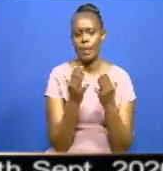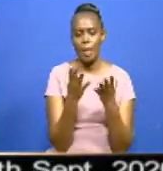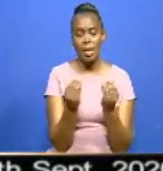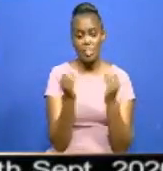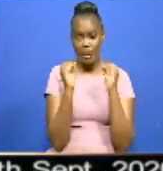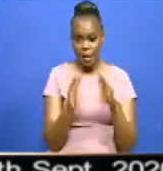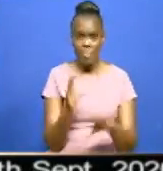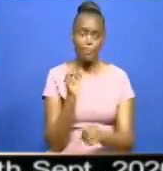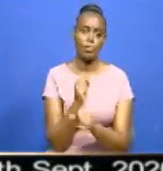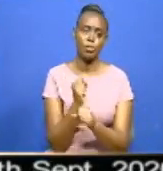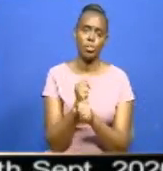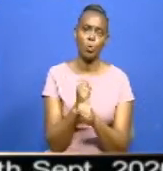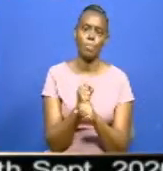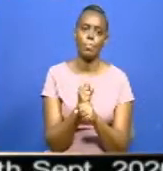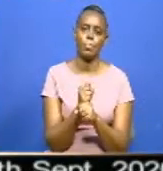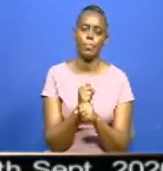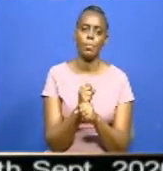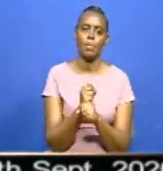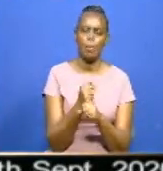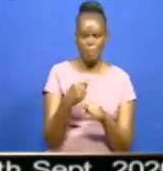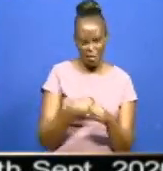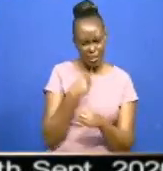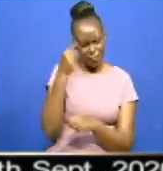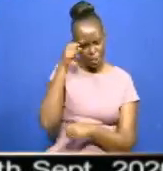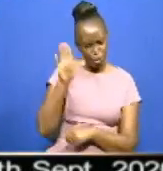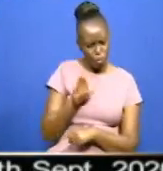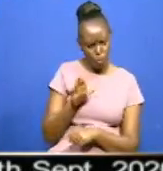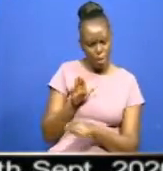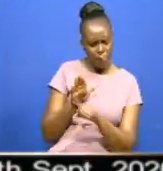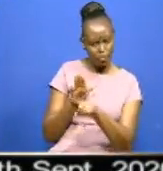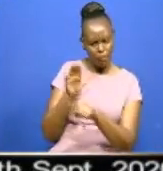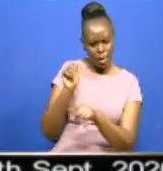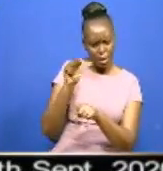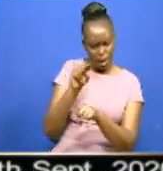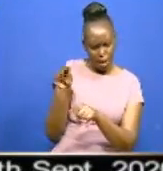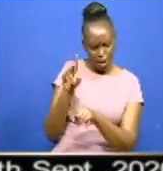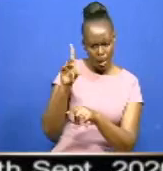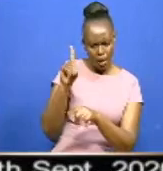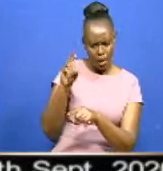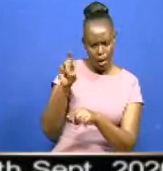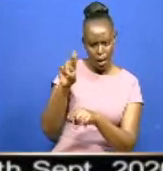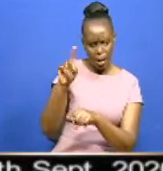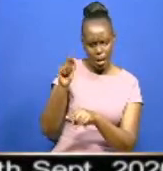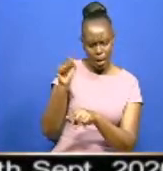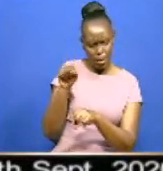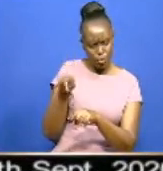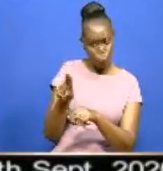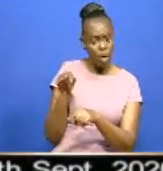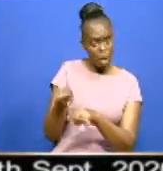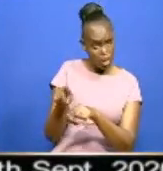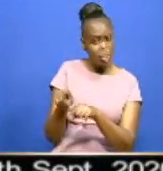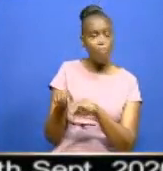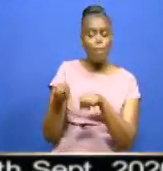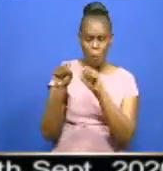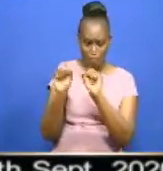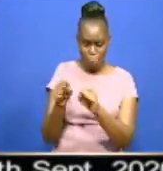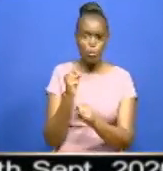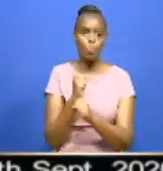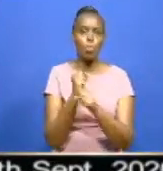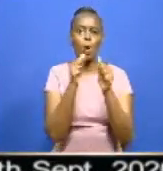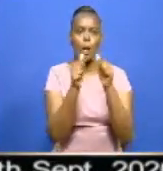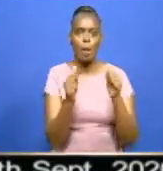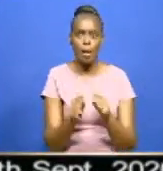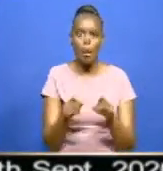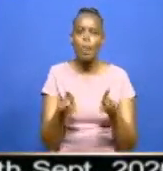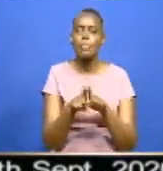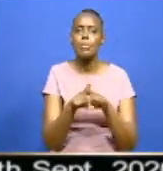job. And I think Anne Nderitu, I've interacted a lot with her. Even apart from handling and managing those issues,